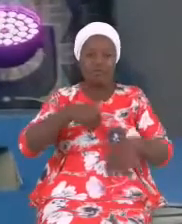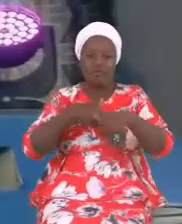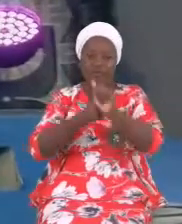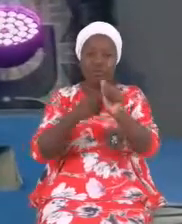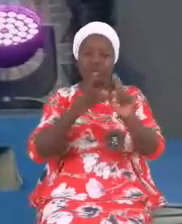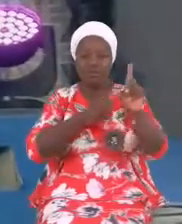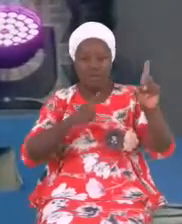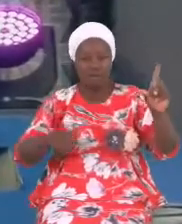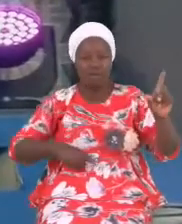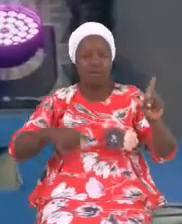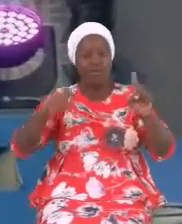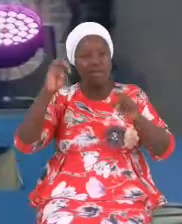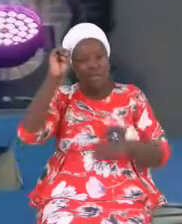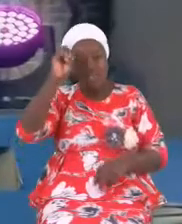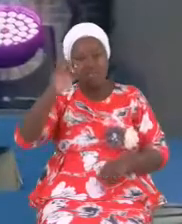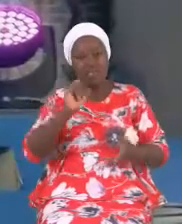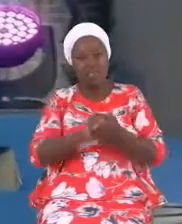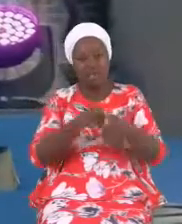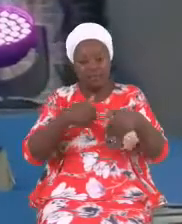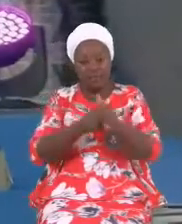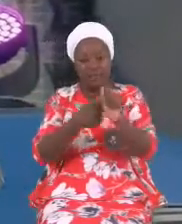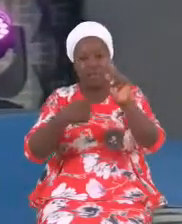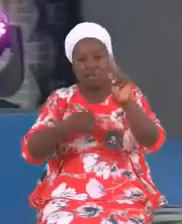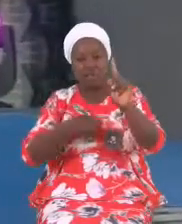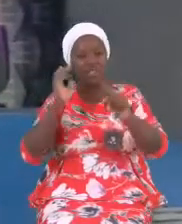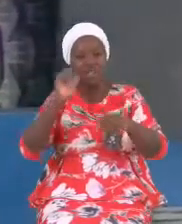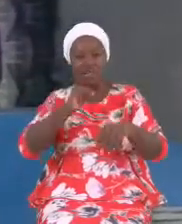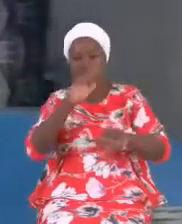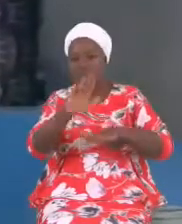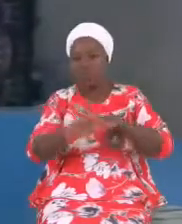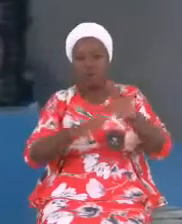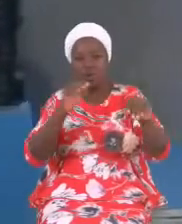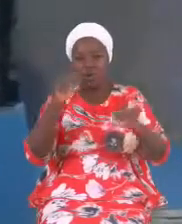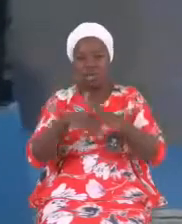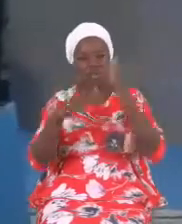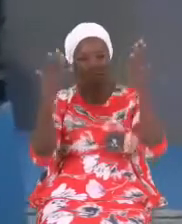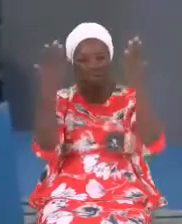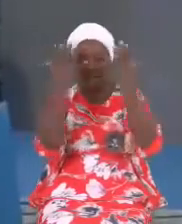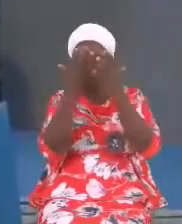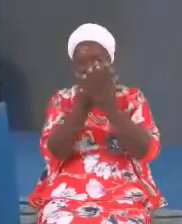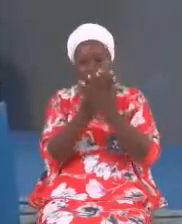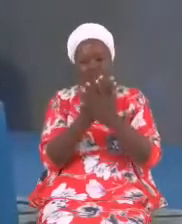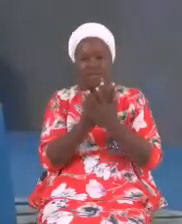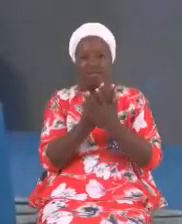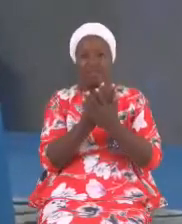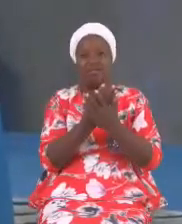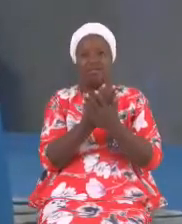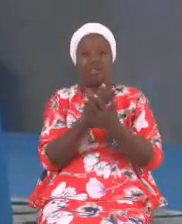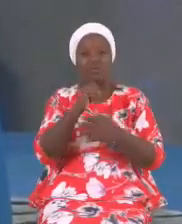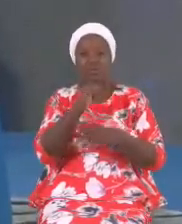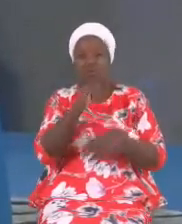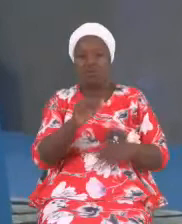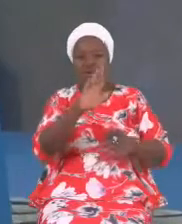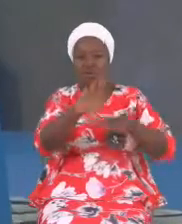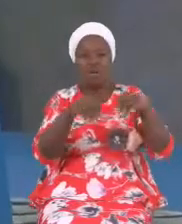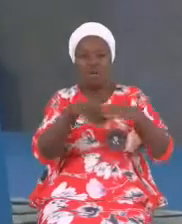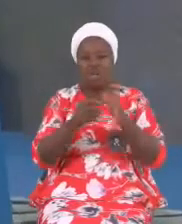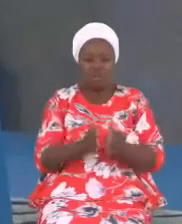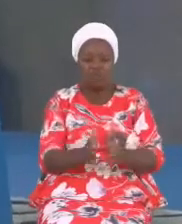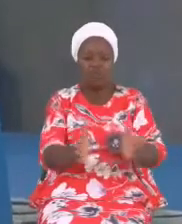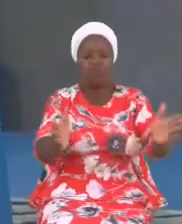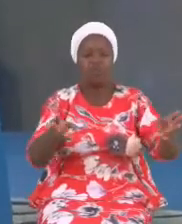that followeth me shall not walk in darkness, shall not walk in the broad